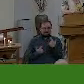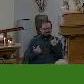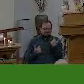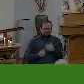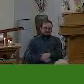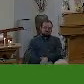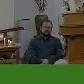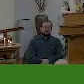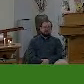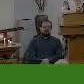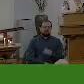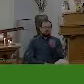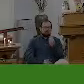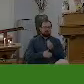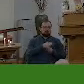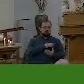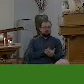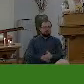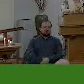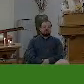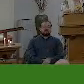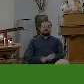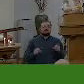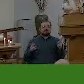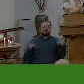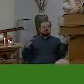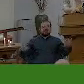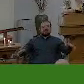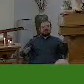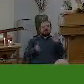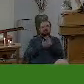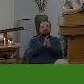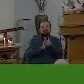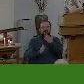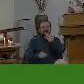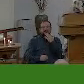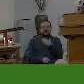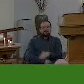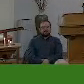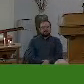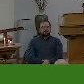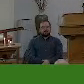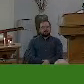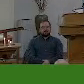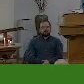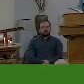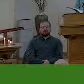us. Just letting you know. All right, I think that's it. Thank you.